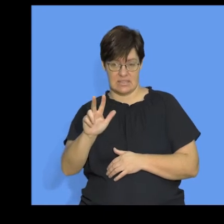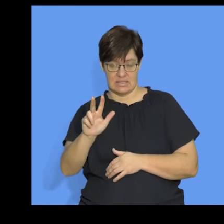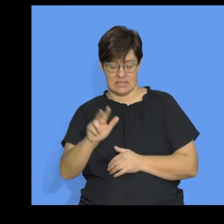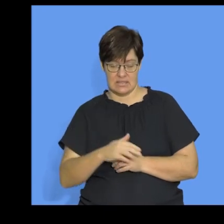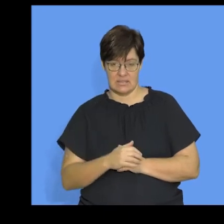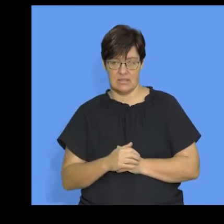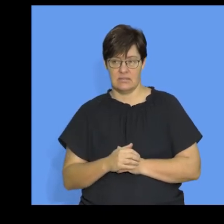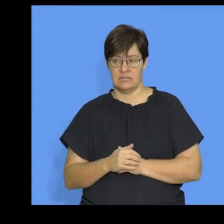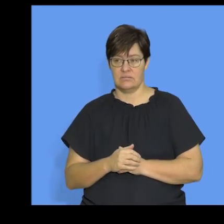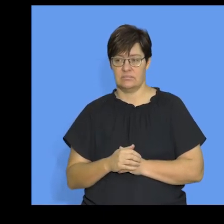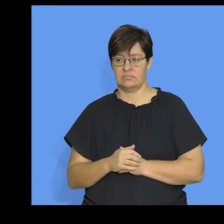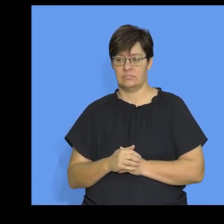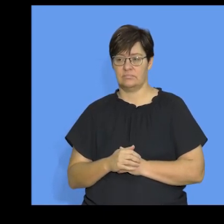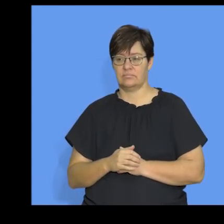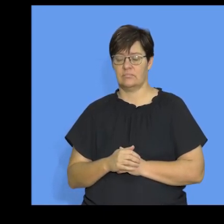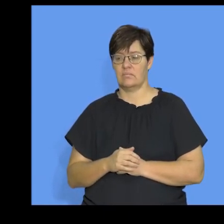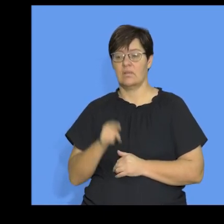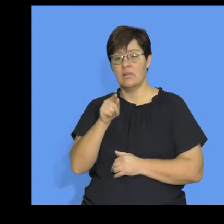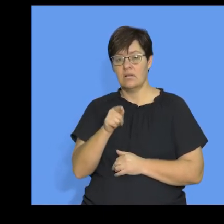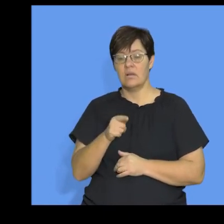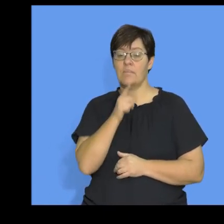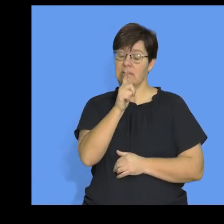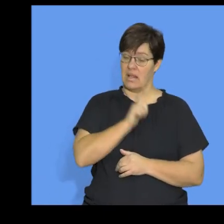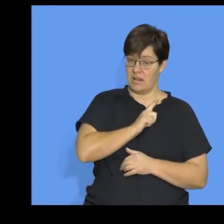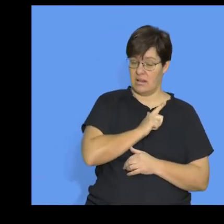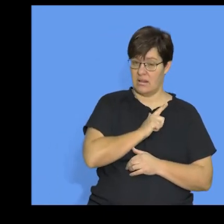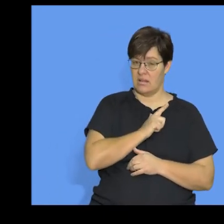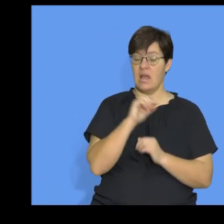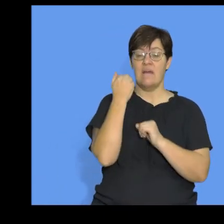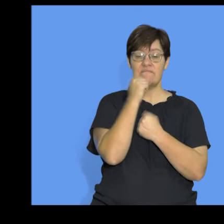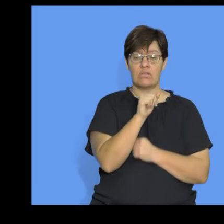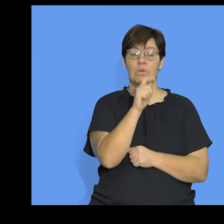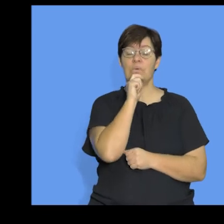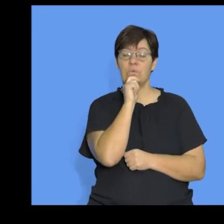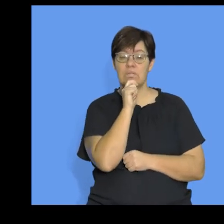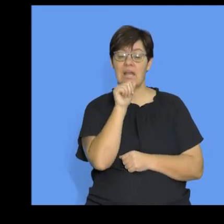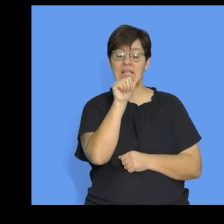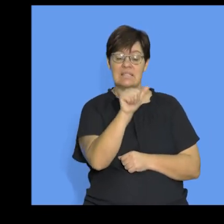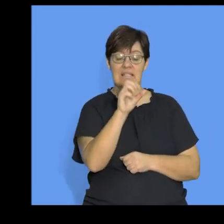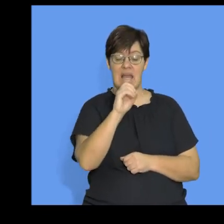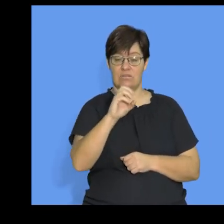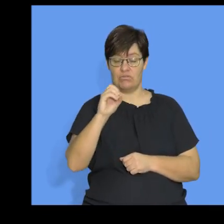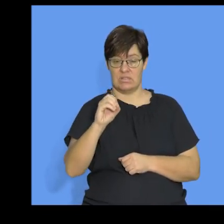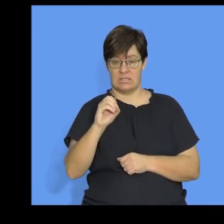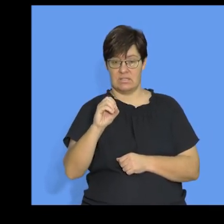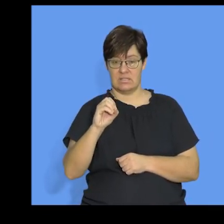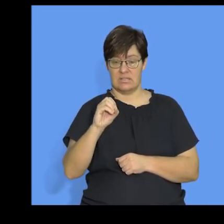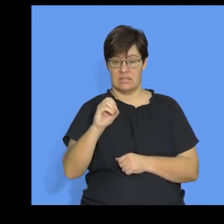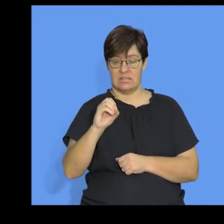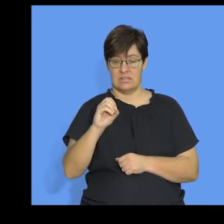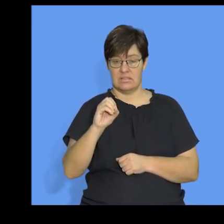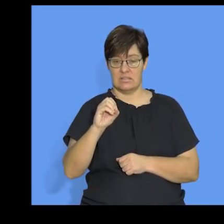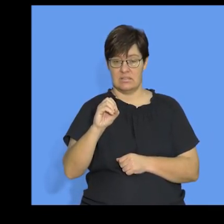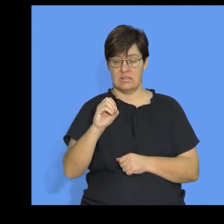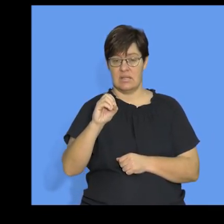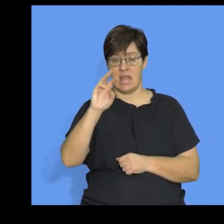question. Now you are told that the factory uses 600 squares, the admin 250